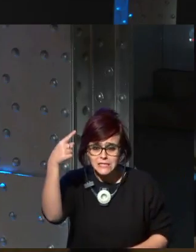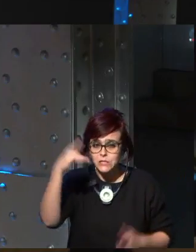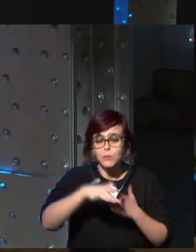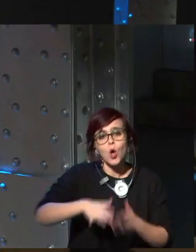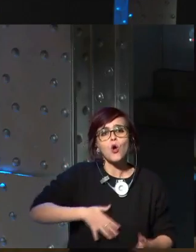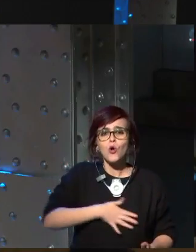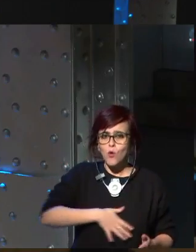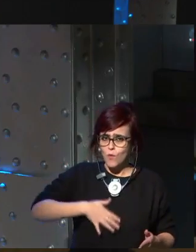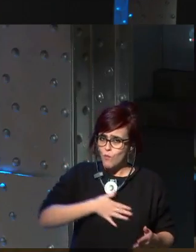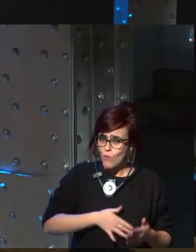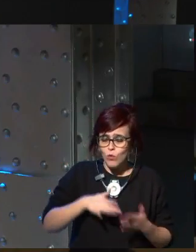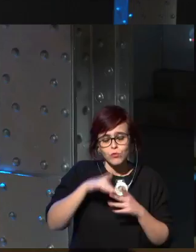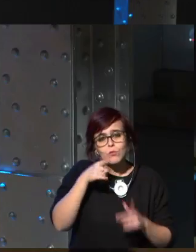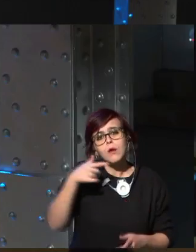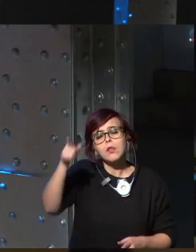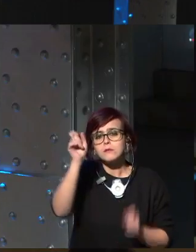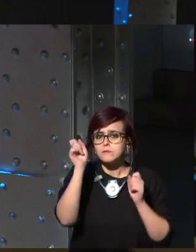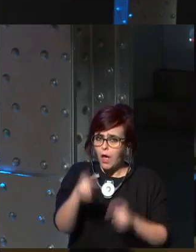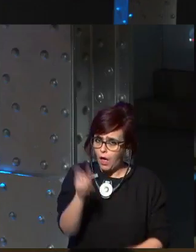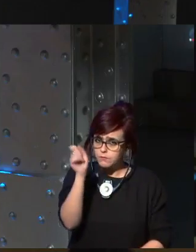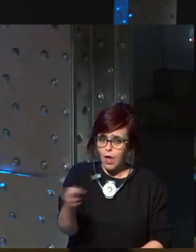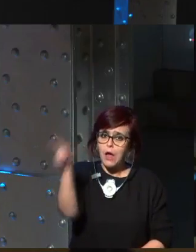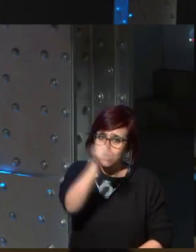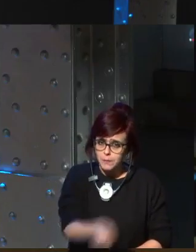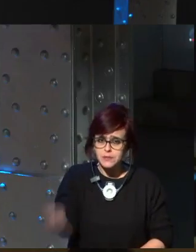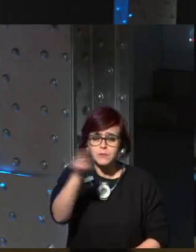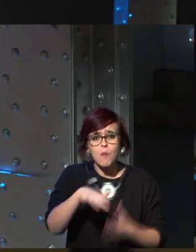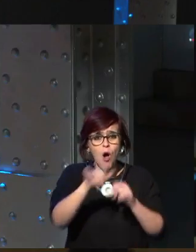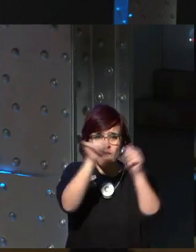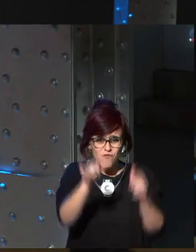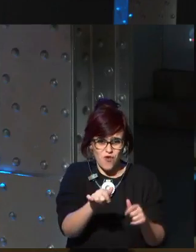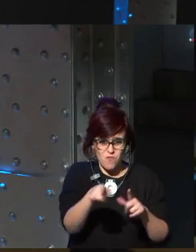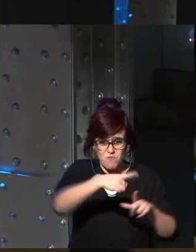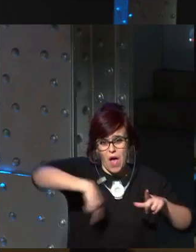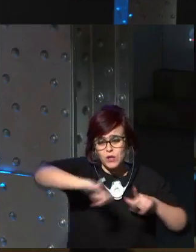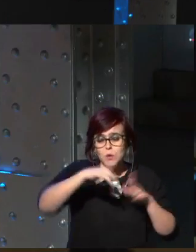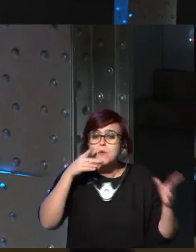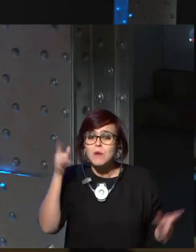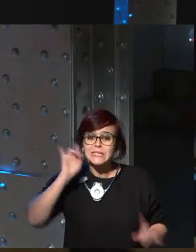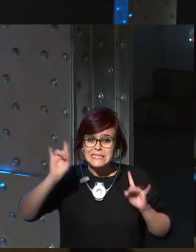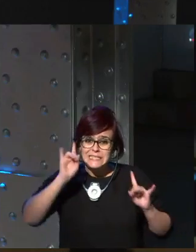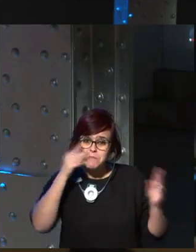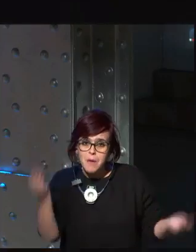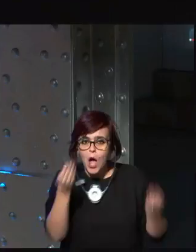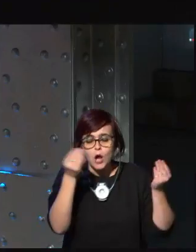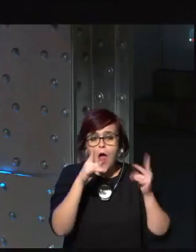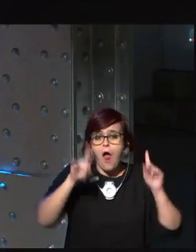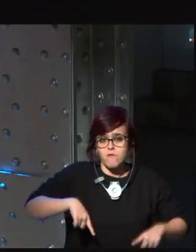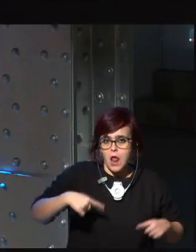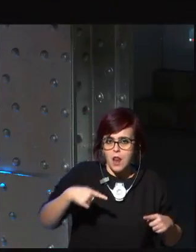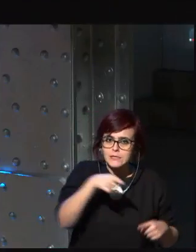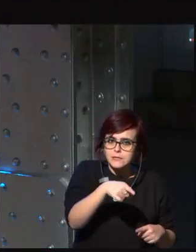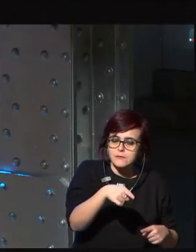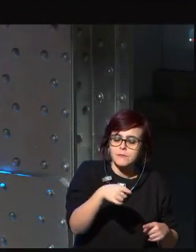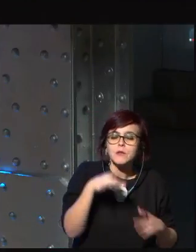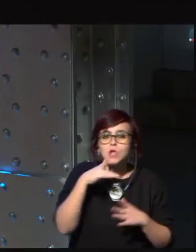again throughout history, the format that sounded better was lost to the format that was easier to deal with. And that, honestly,